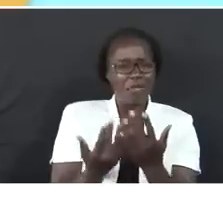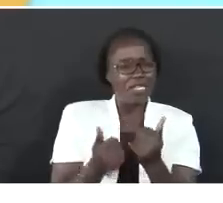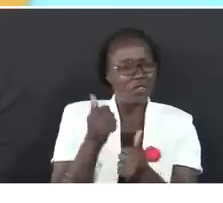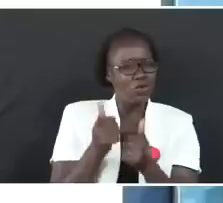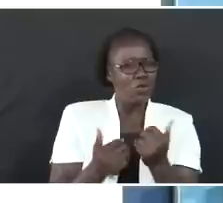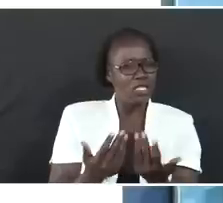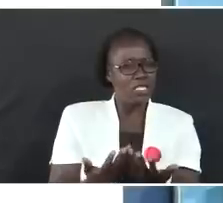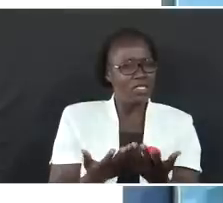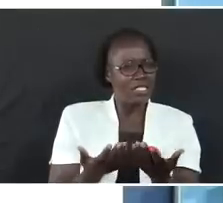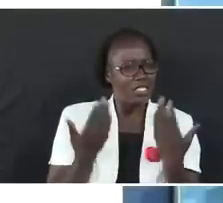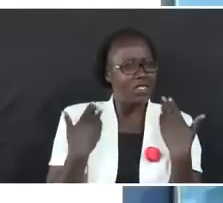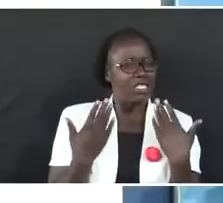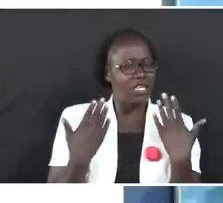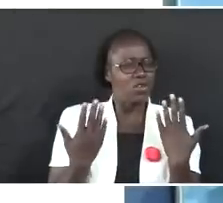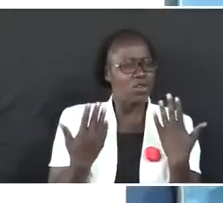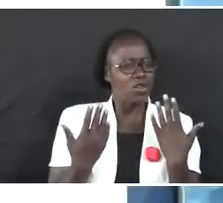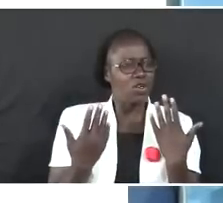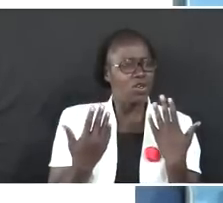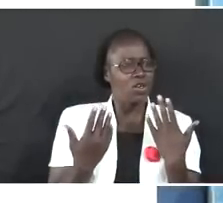is eternal?